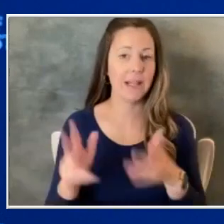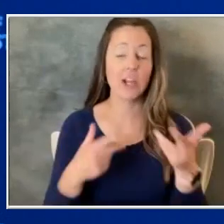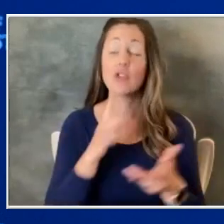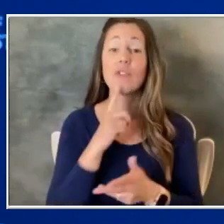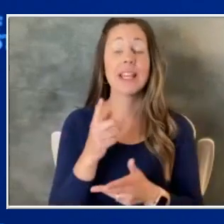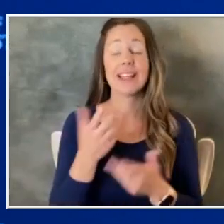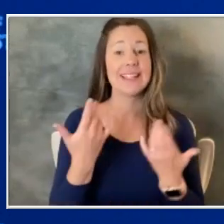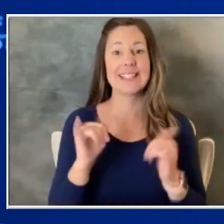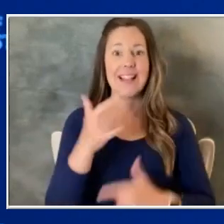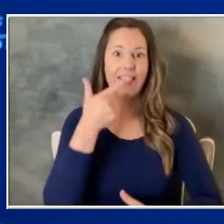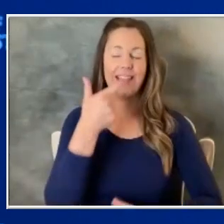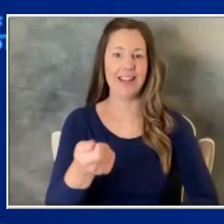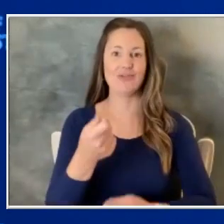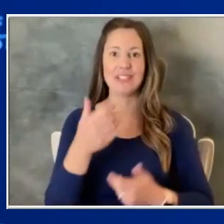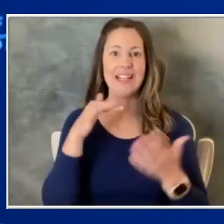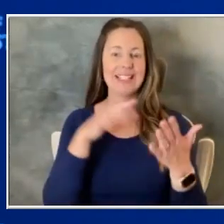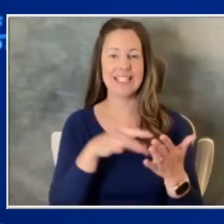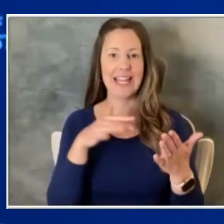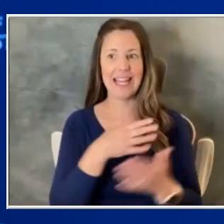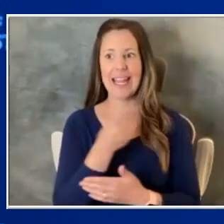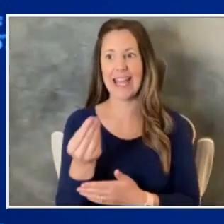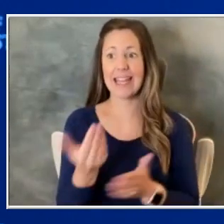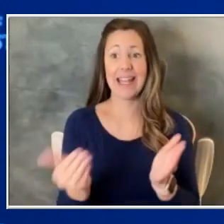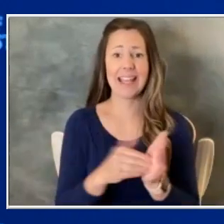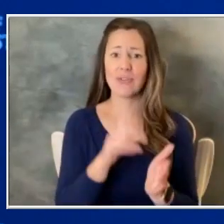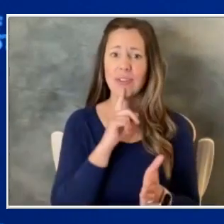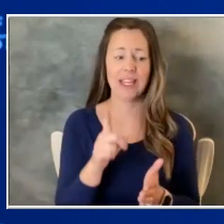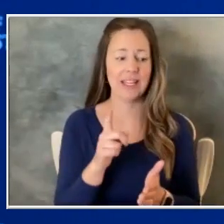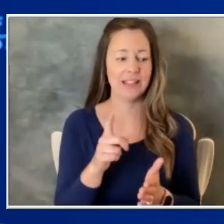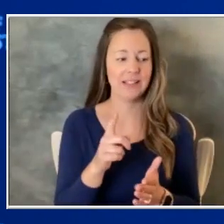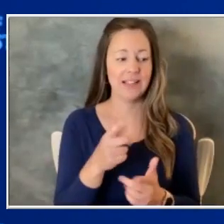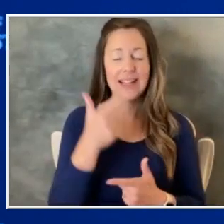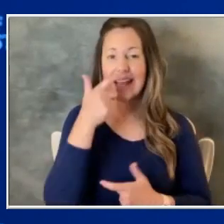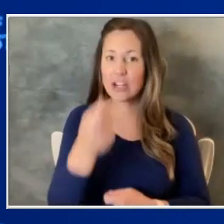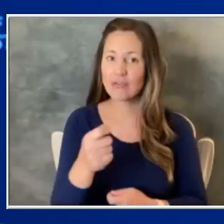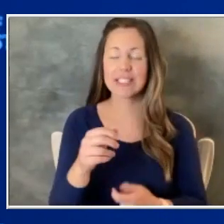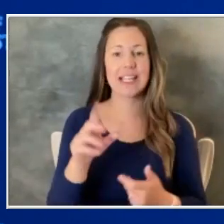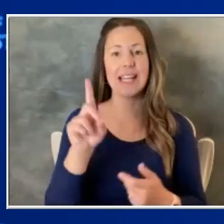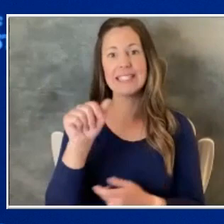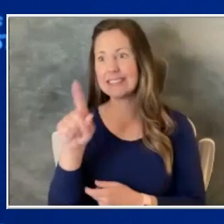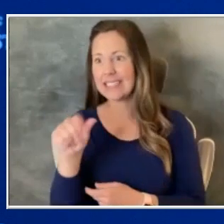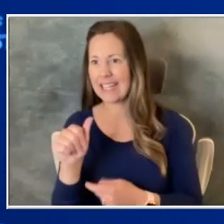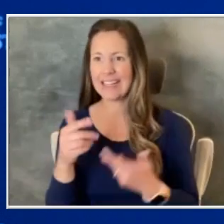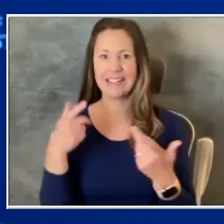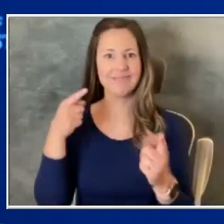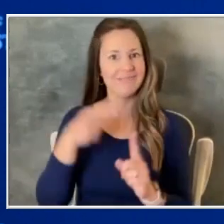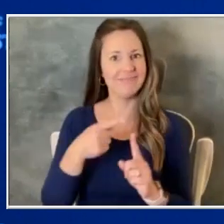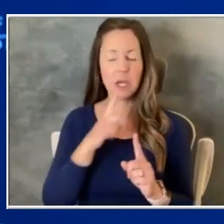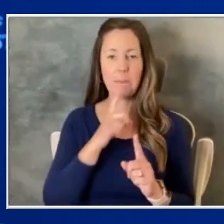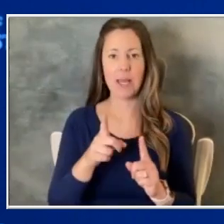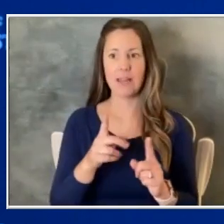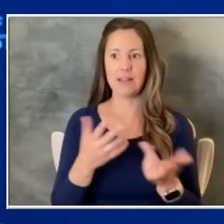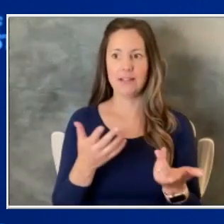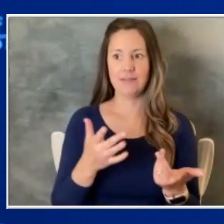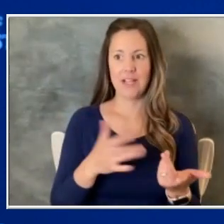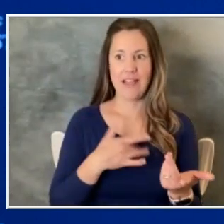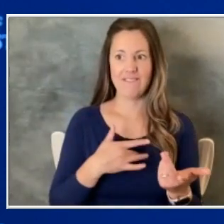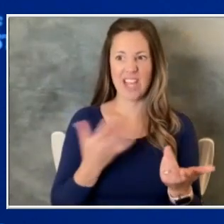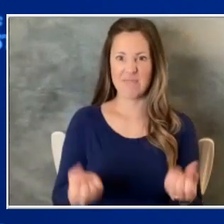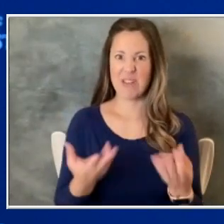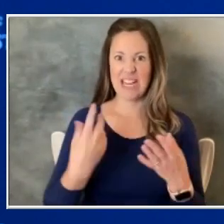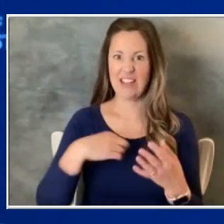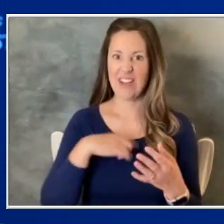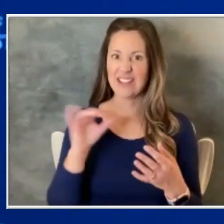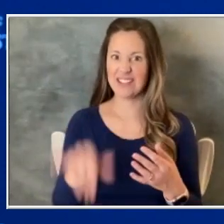interesting study and again, an interesting data signal, but I think a lot of us feel that way